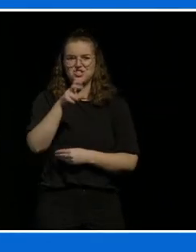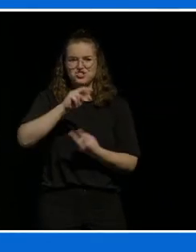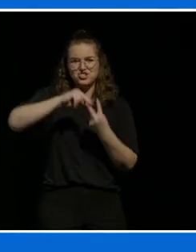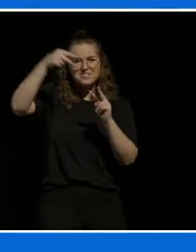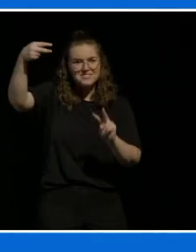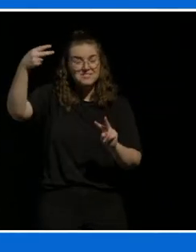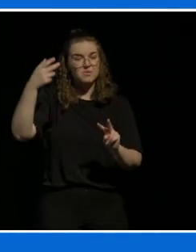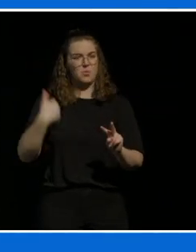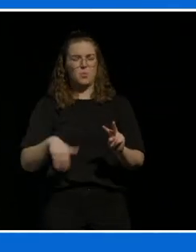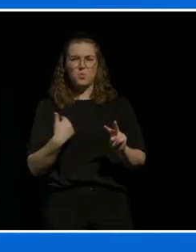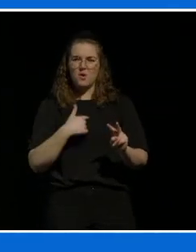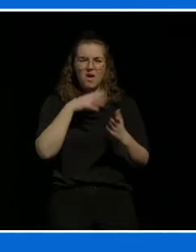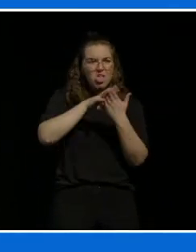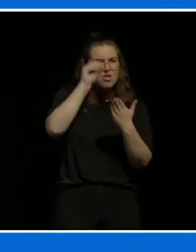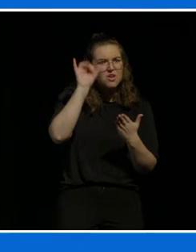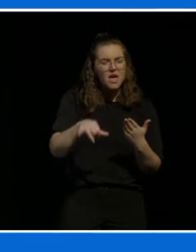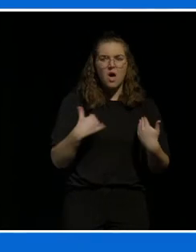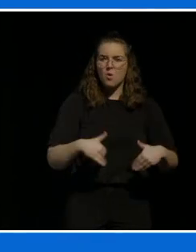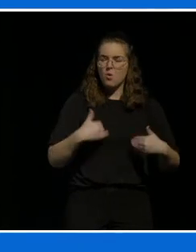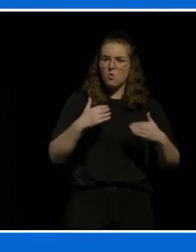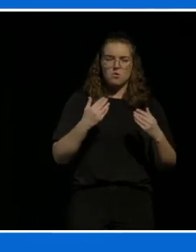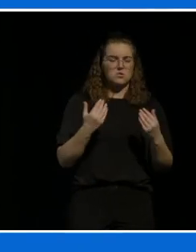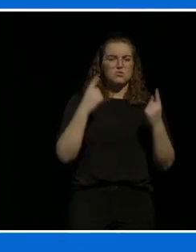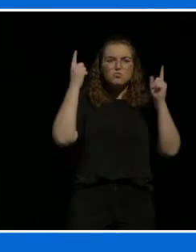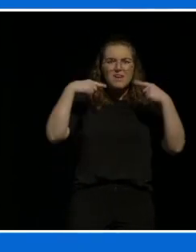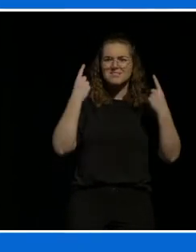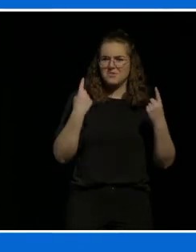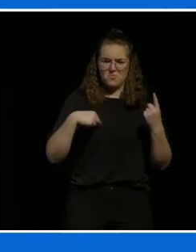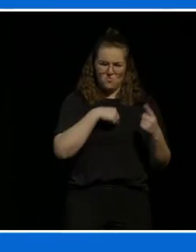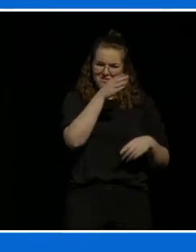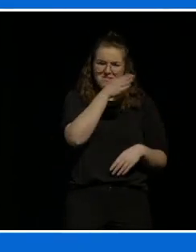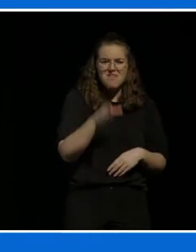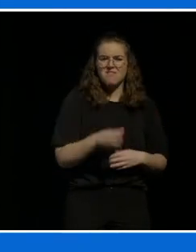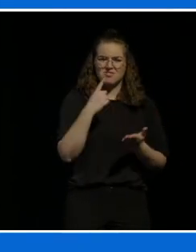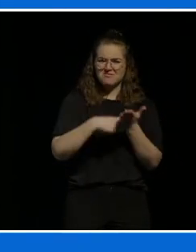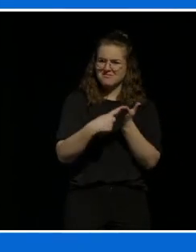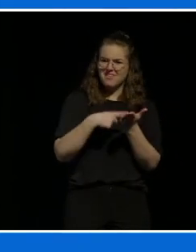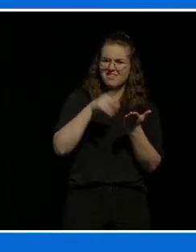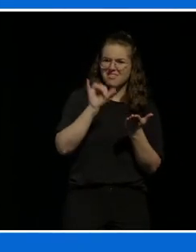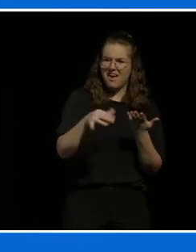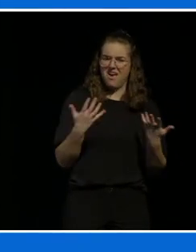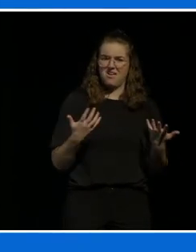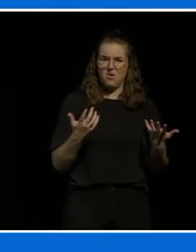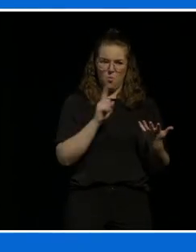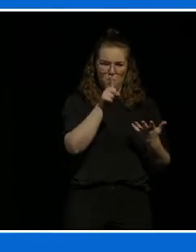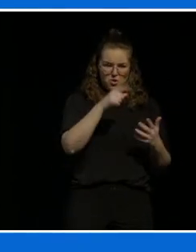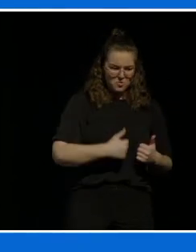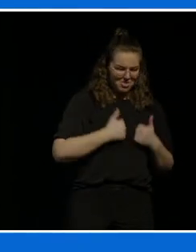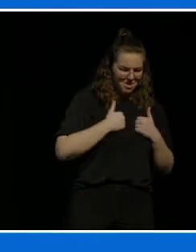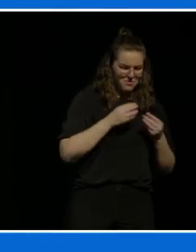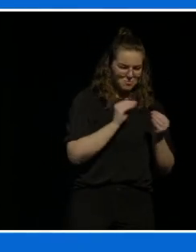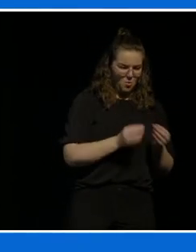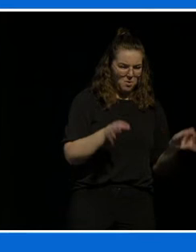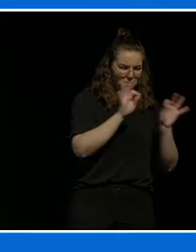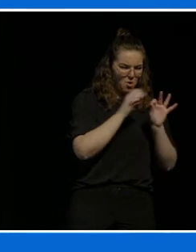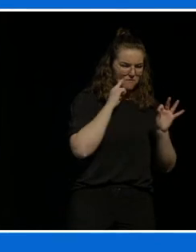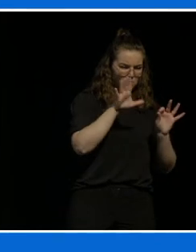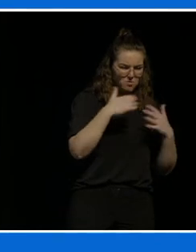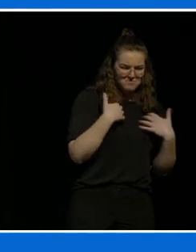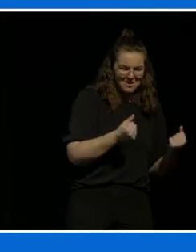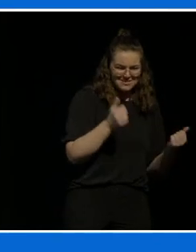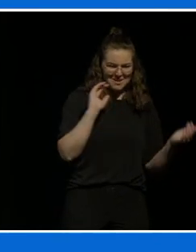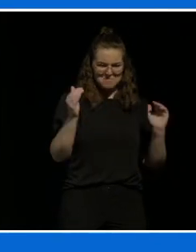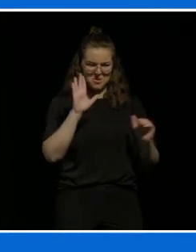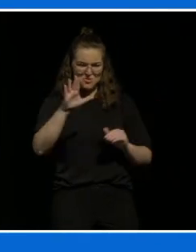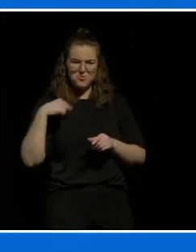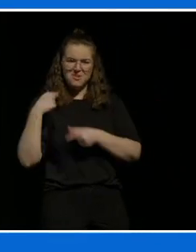that and how it impacts people, it was crazy to me that we don't often talk about it more. And so whenever I create a video, I imagine I'm talking to my own